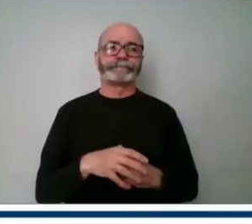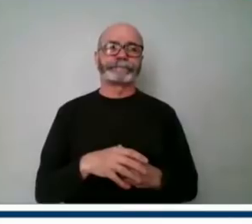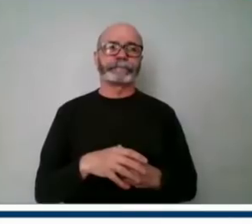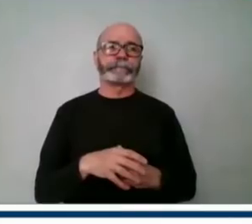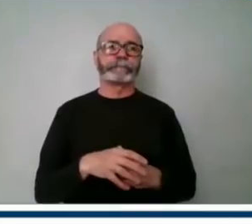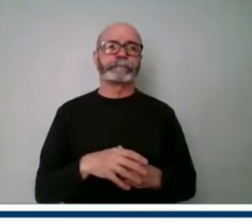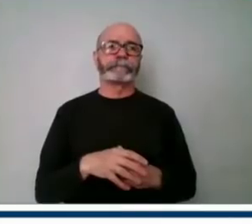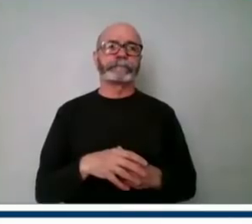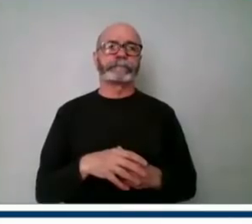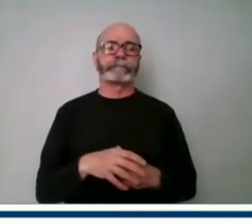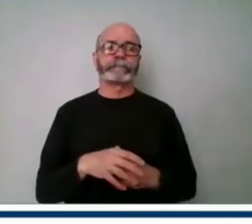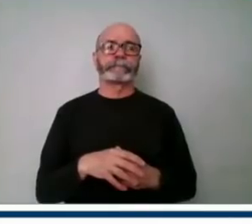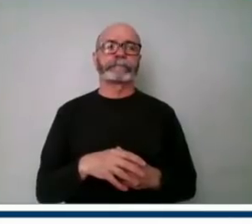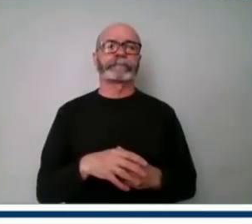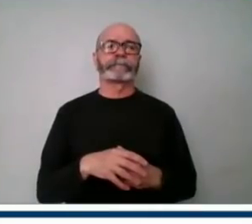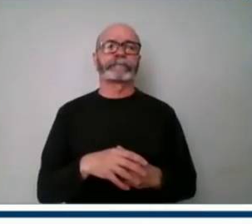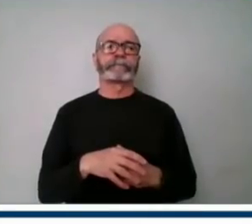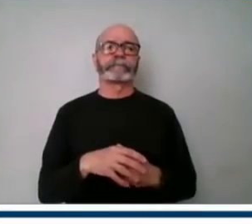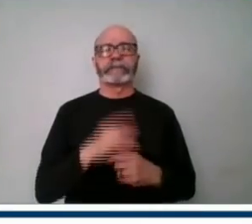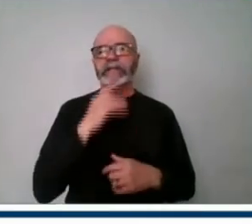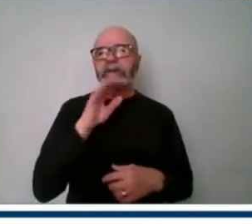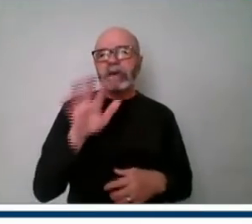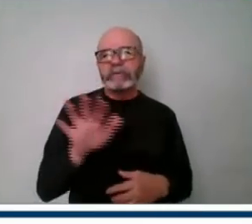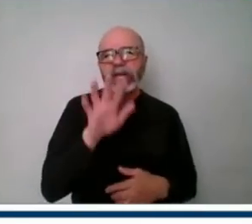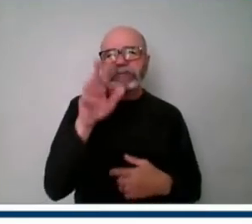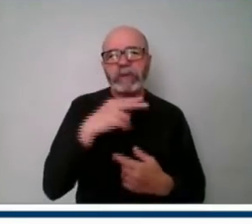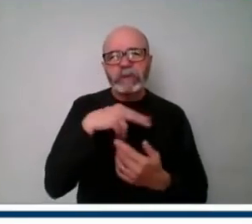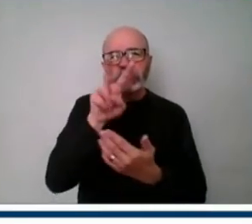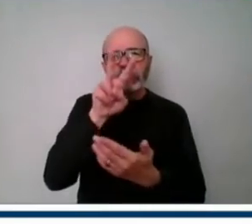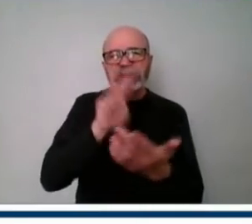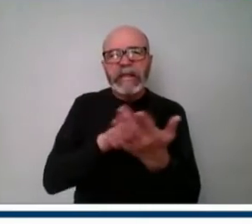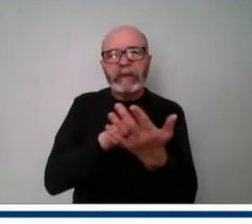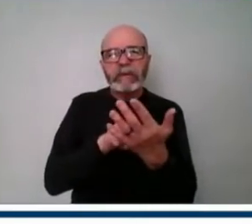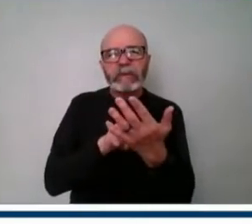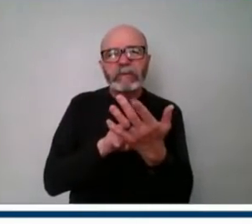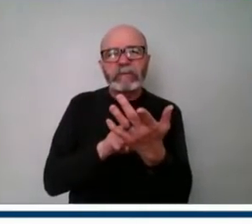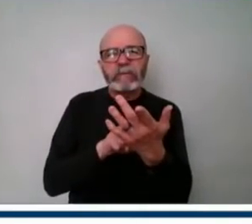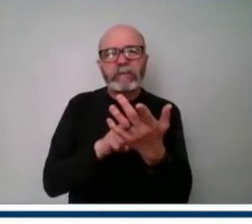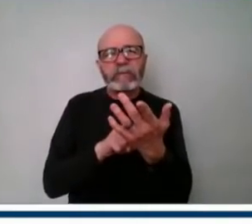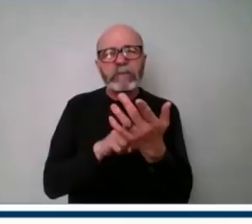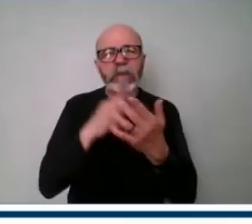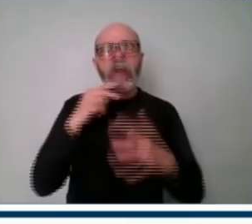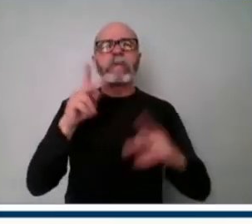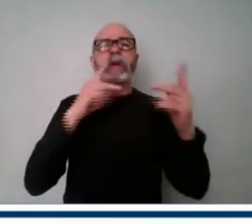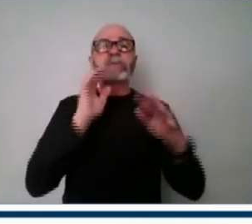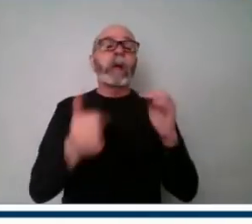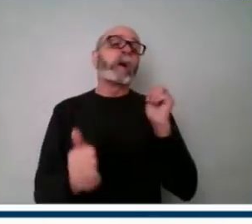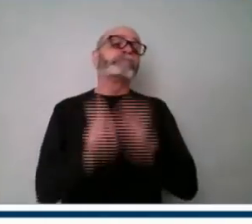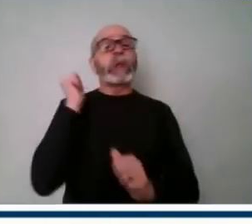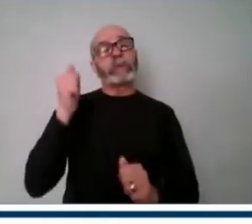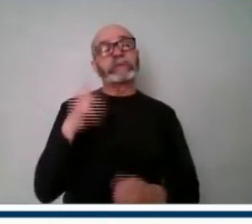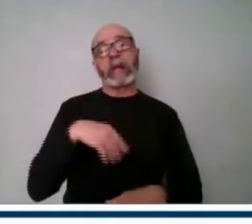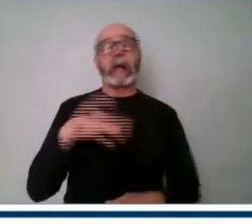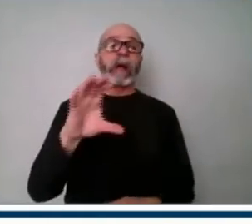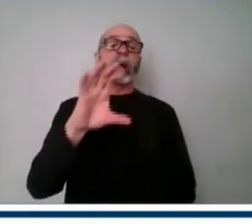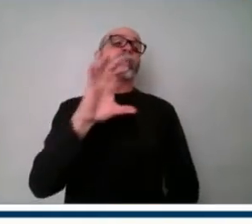people have responded saying things like, oh, male-dominated police get moved to the front of the line, but the